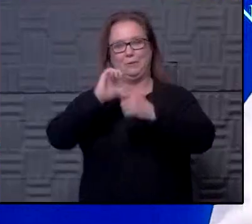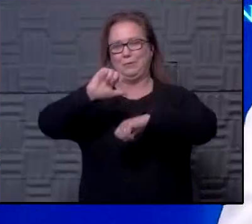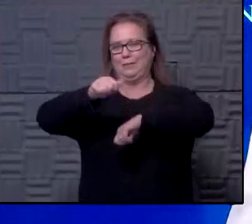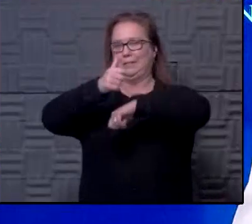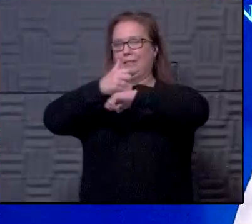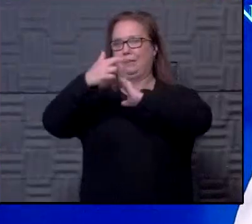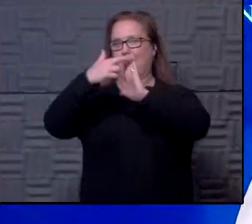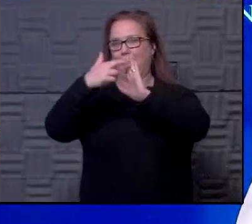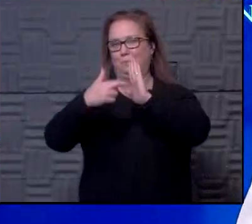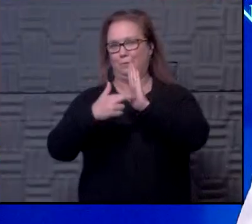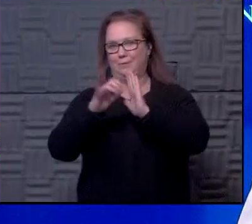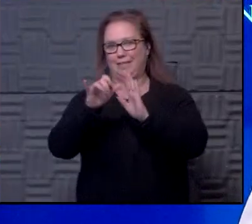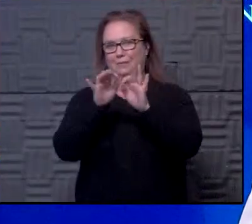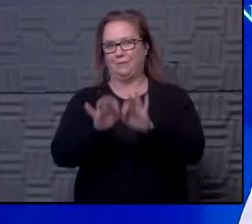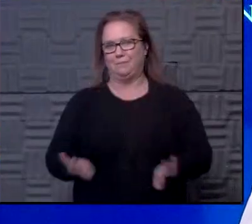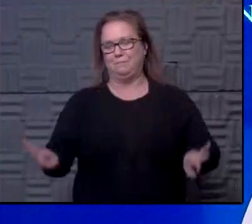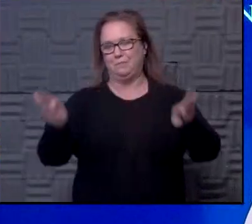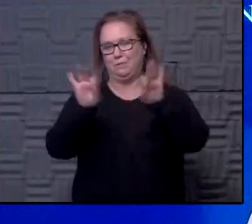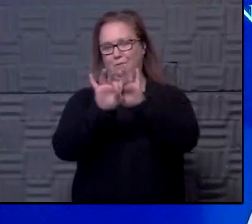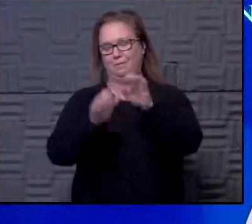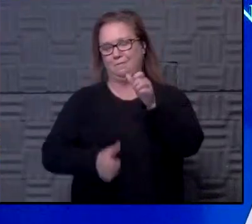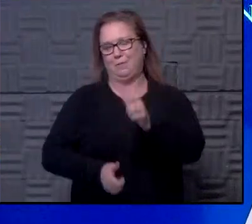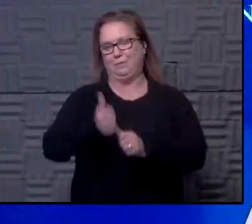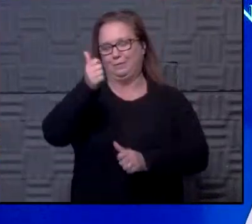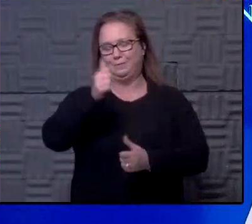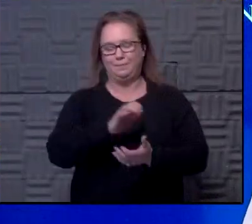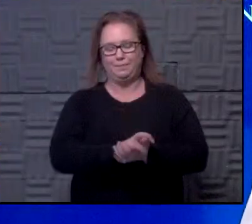control continue to matter the most. Other questions?